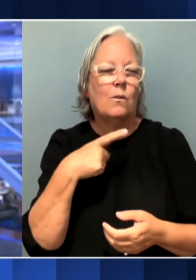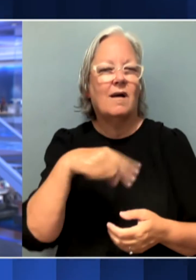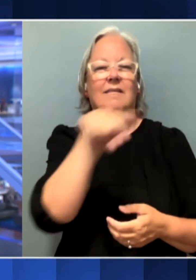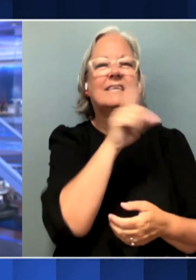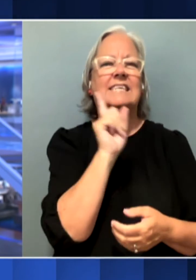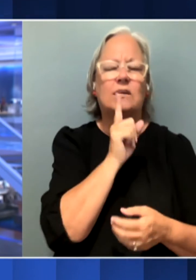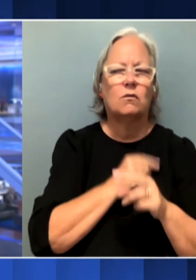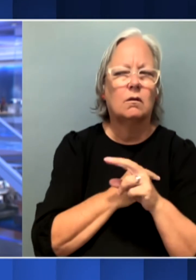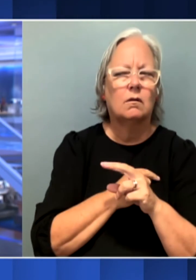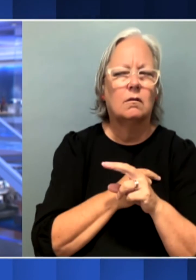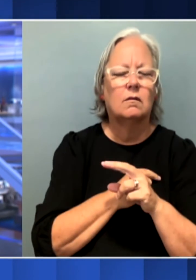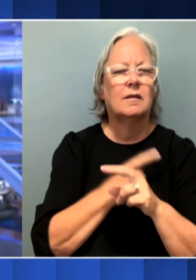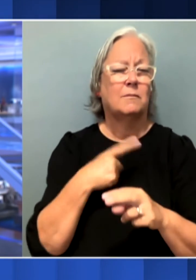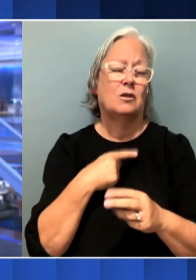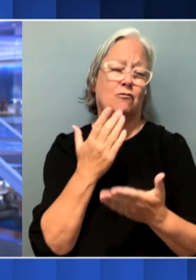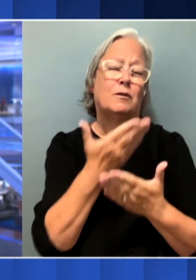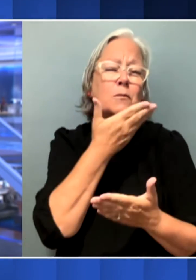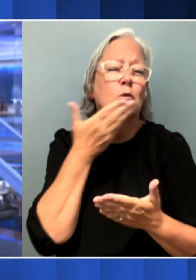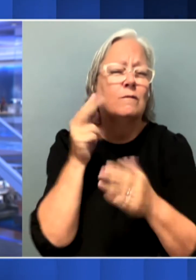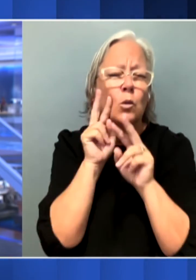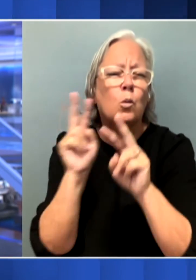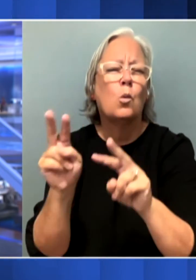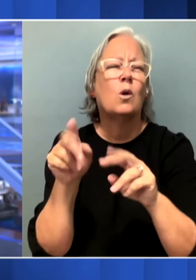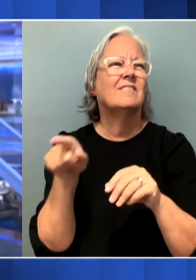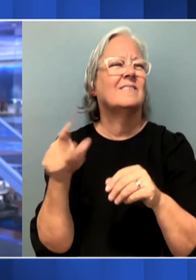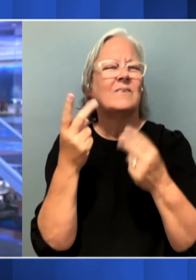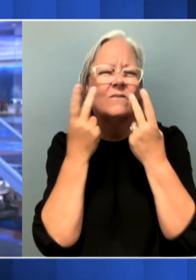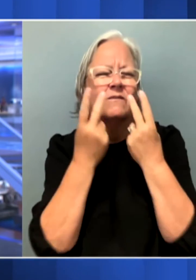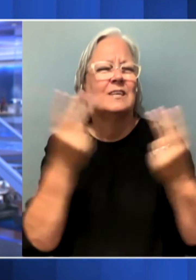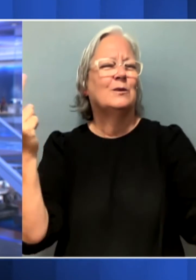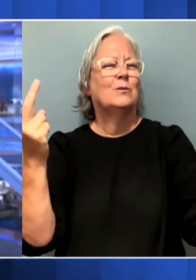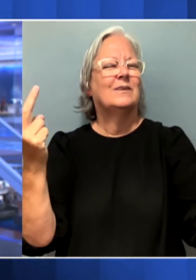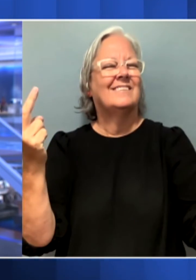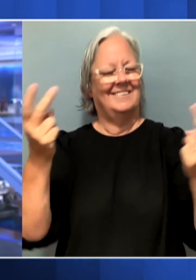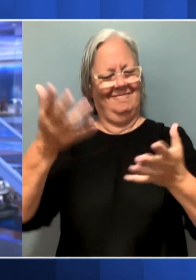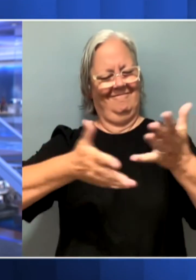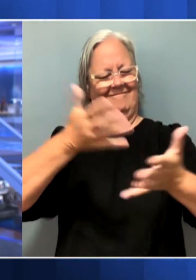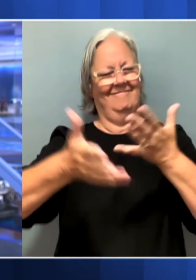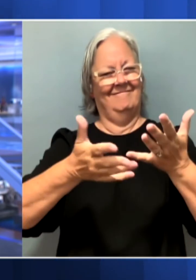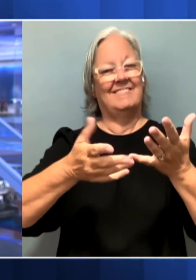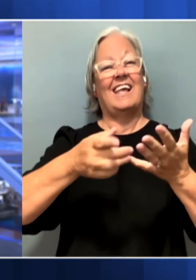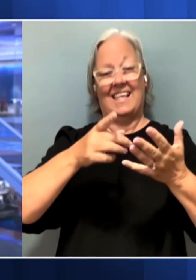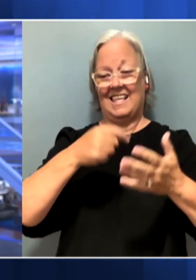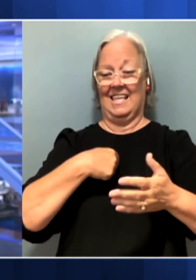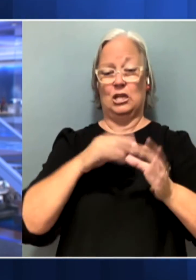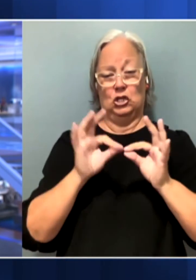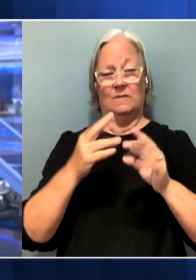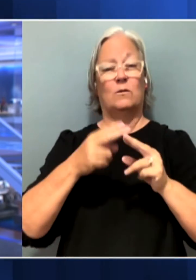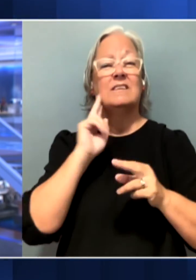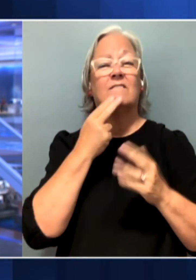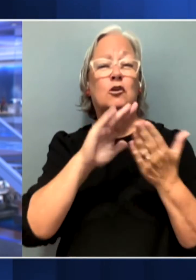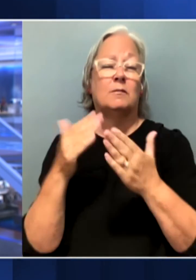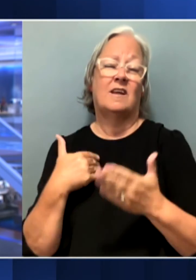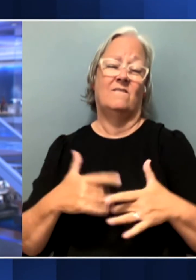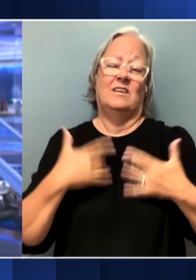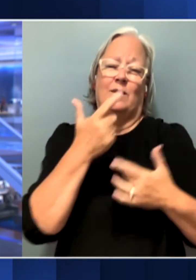a beautiful language. It's so visual, and to be able to provide that to the deaf community every day, I'm just blessed for the job that I do.